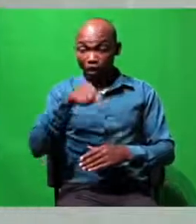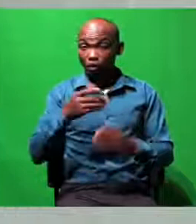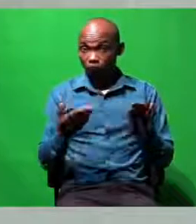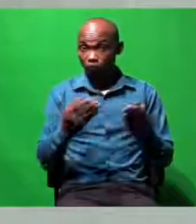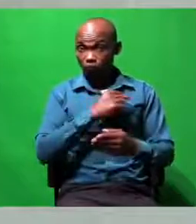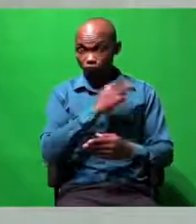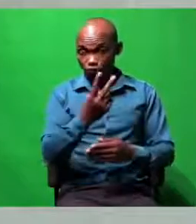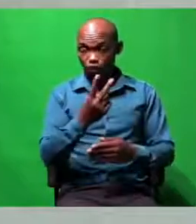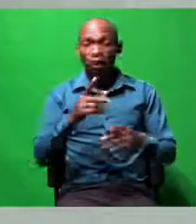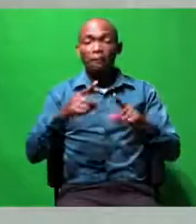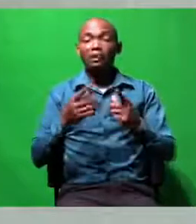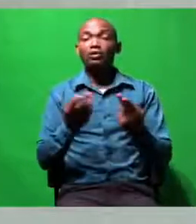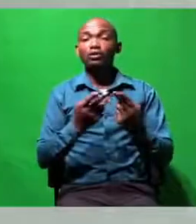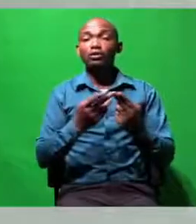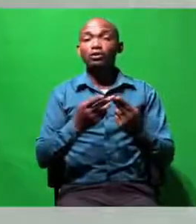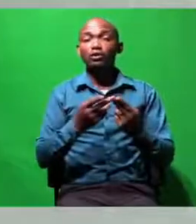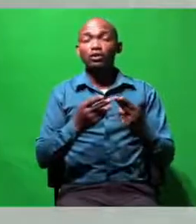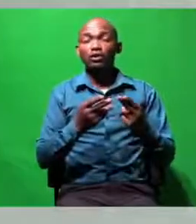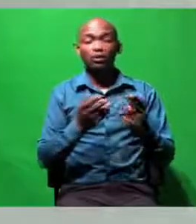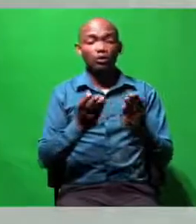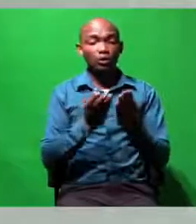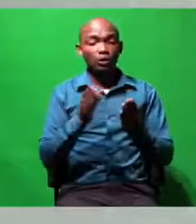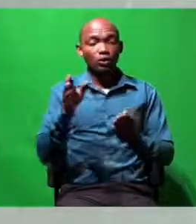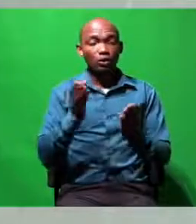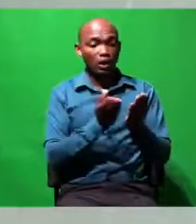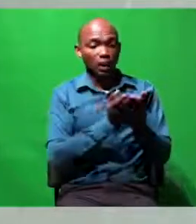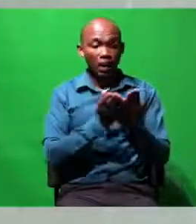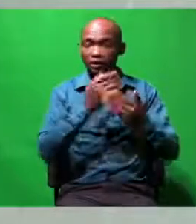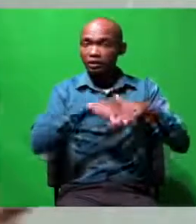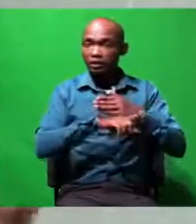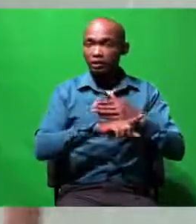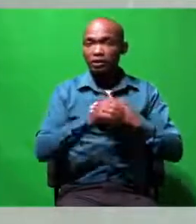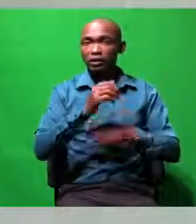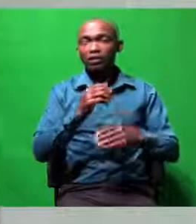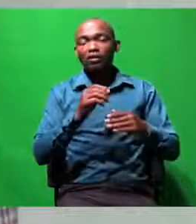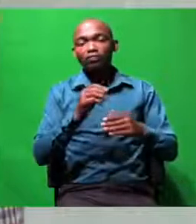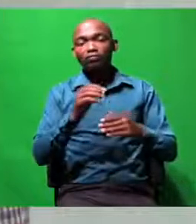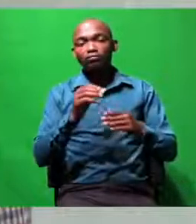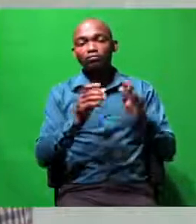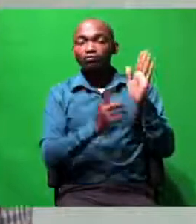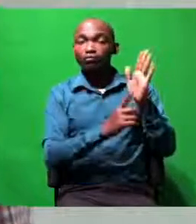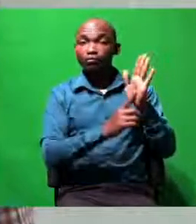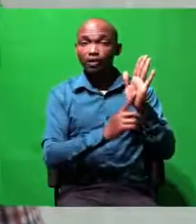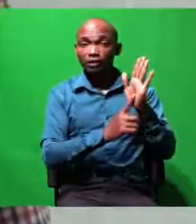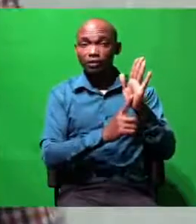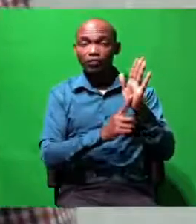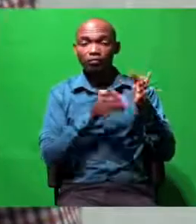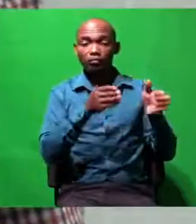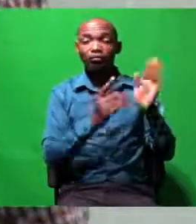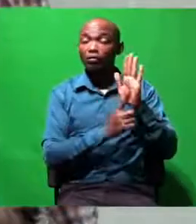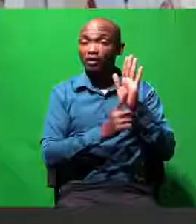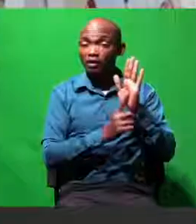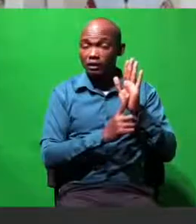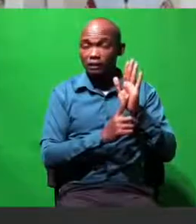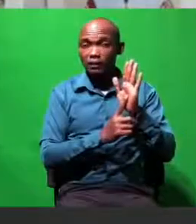it. Although you are learning in Kiswahili or whatever, but it's all about the organ of government. So can you mention